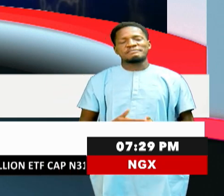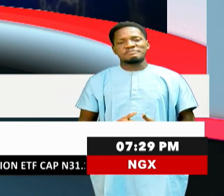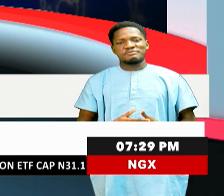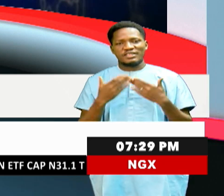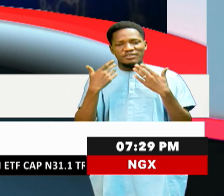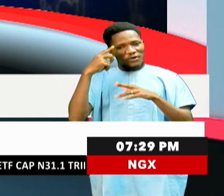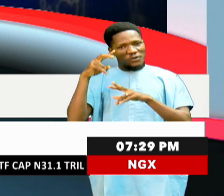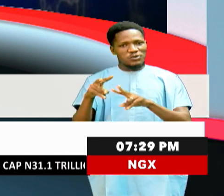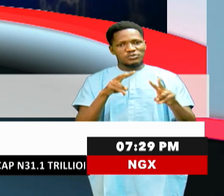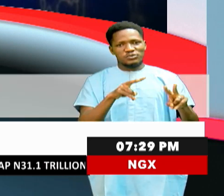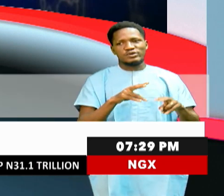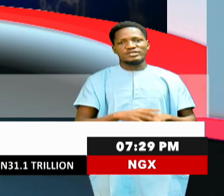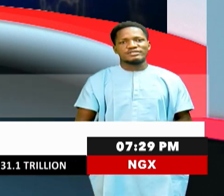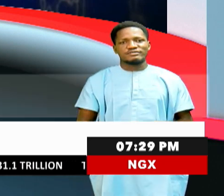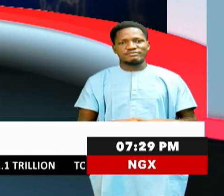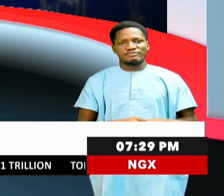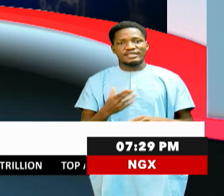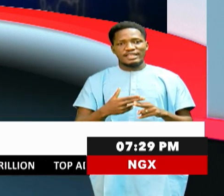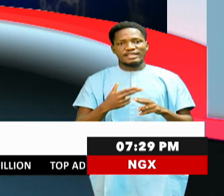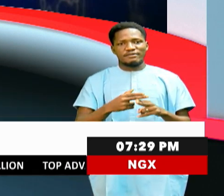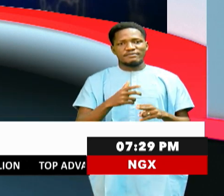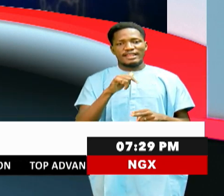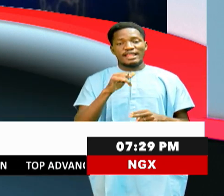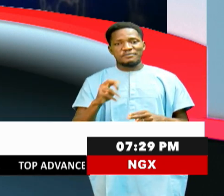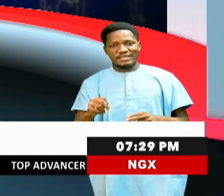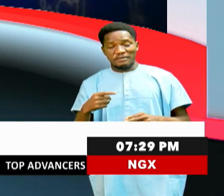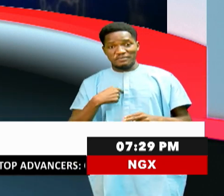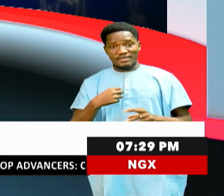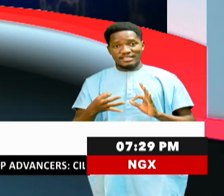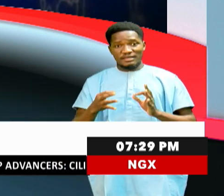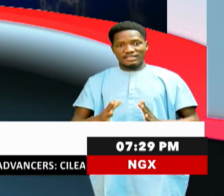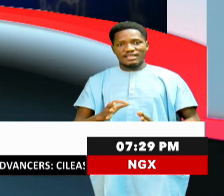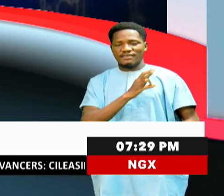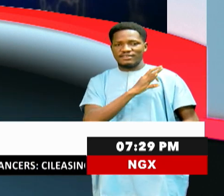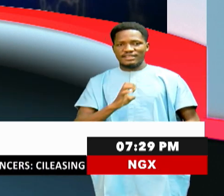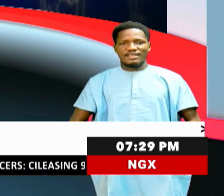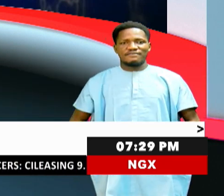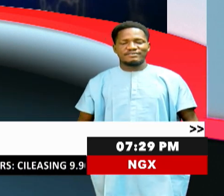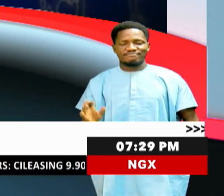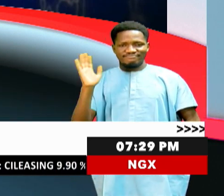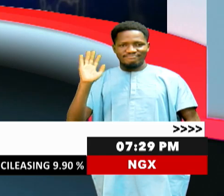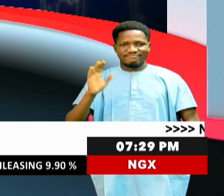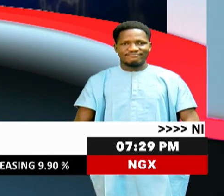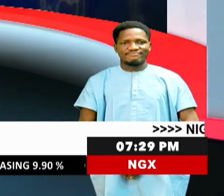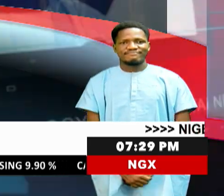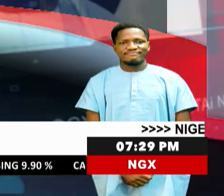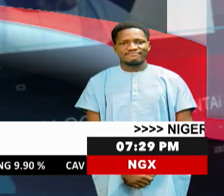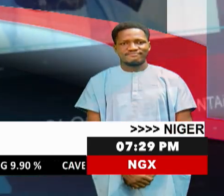watching. I'm Lami Ali. F.A. Franklin has been the sign language interpreter.